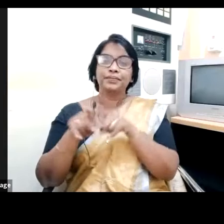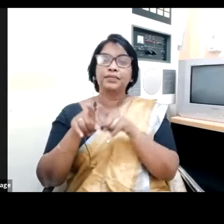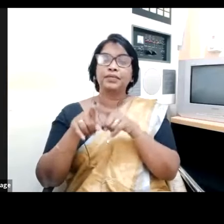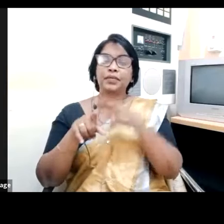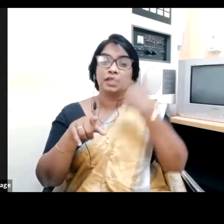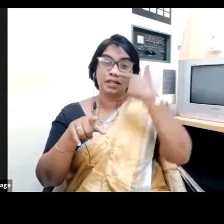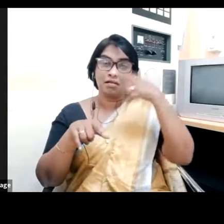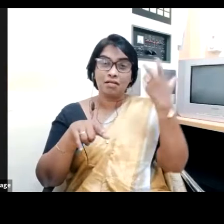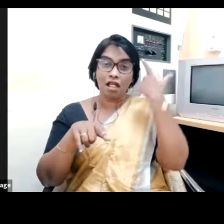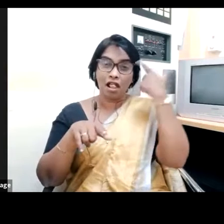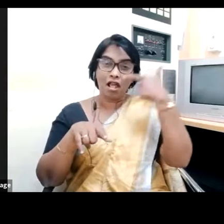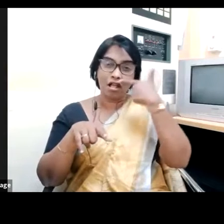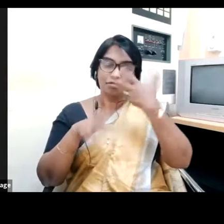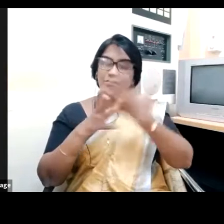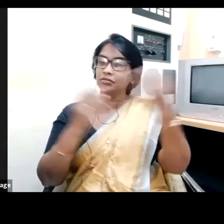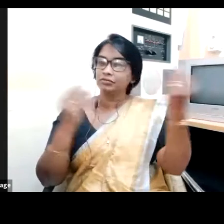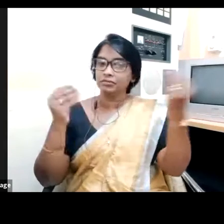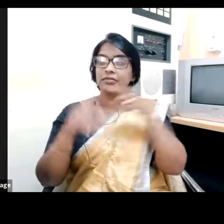today,